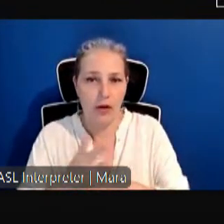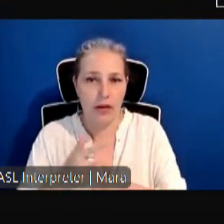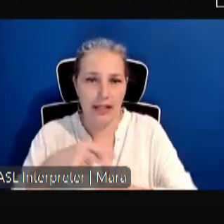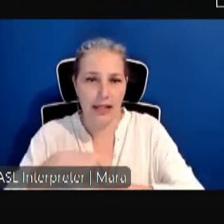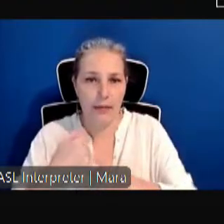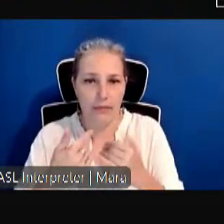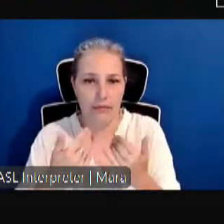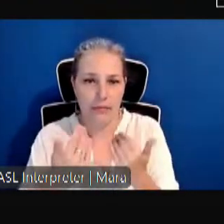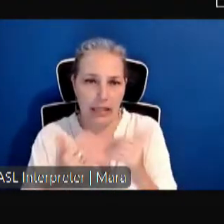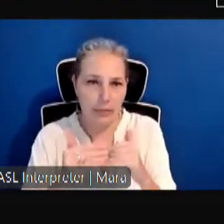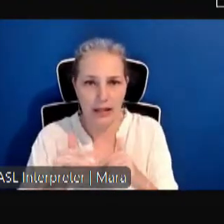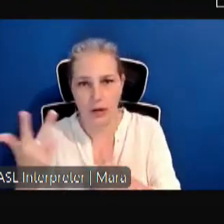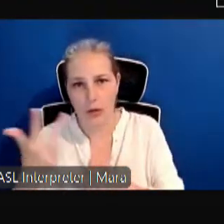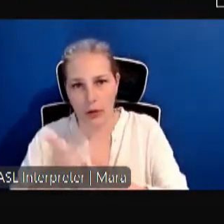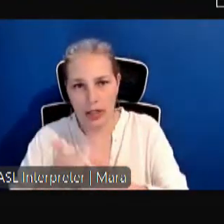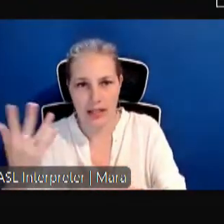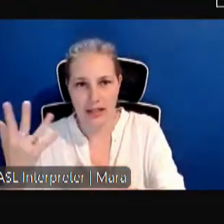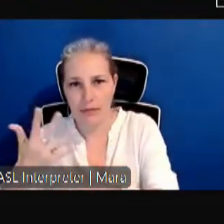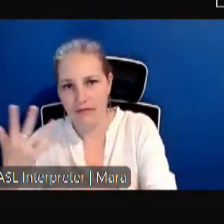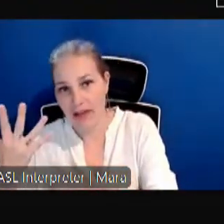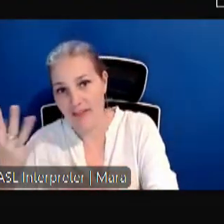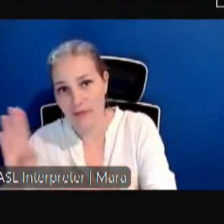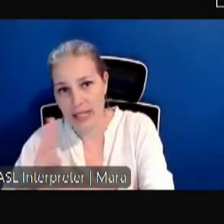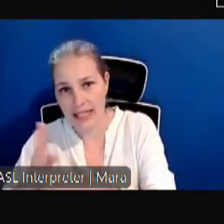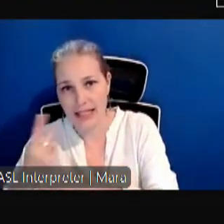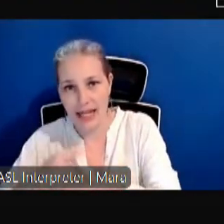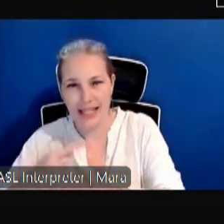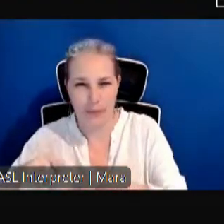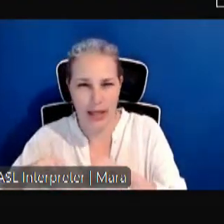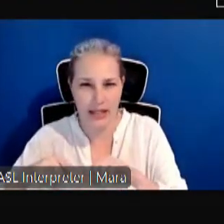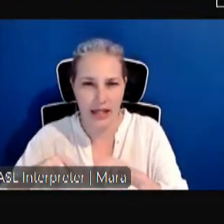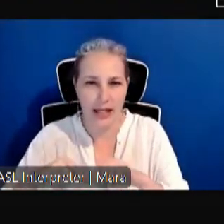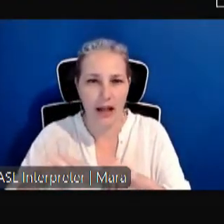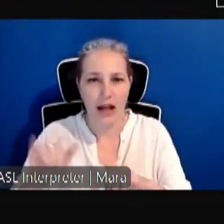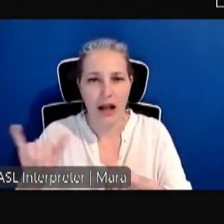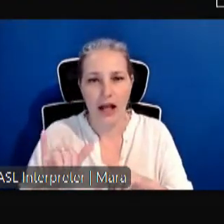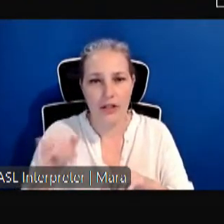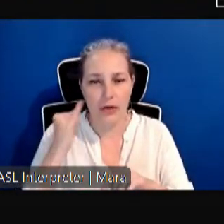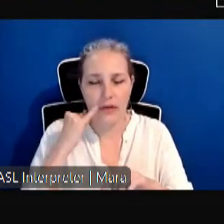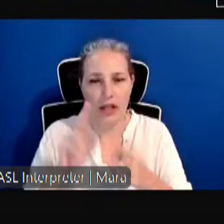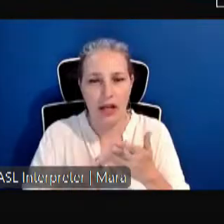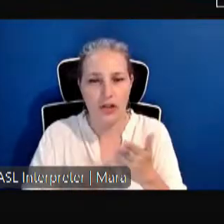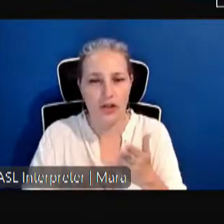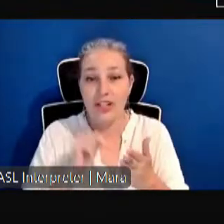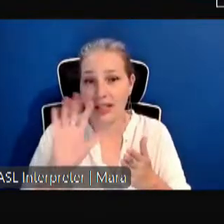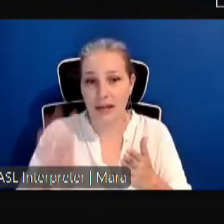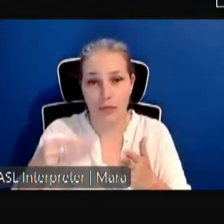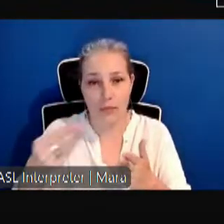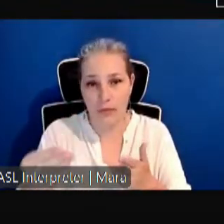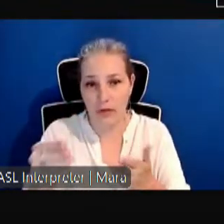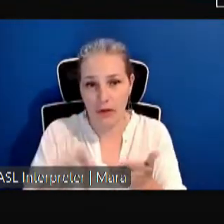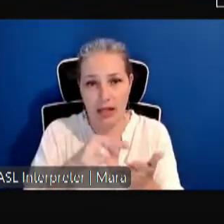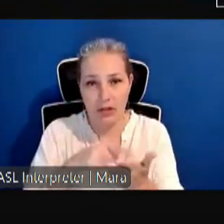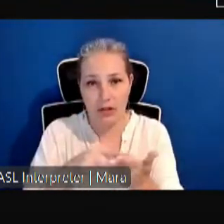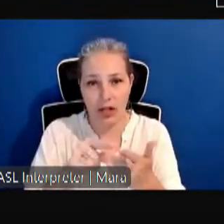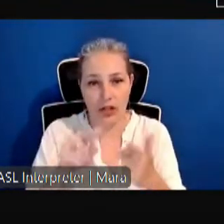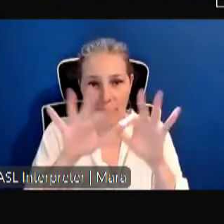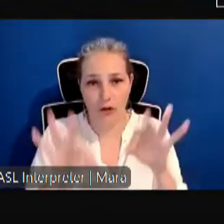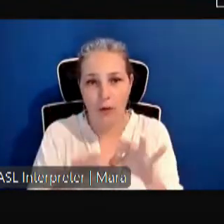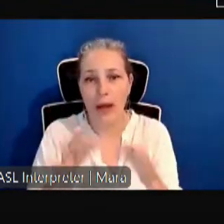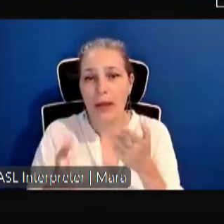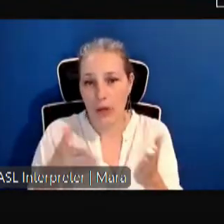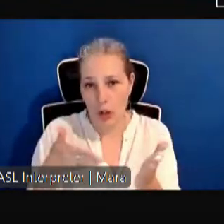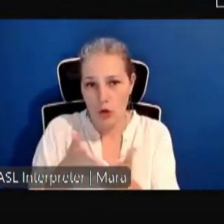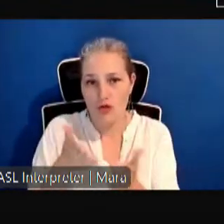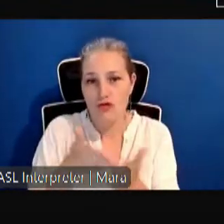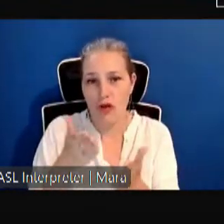situation. Also, it's important, if the contractor failed to give you a cancellation form, your right to cancel might be extended. The